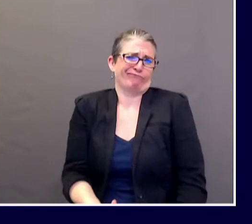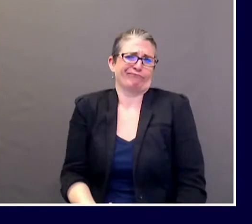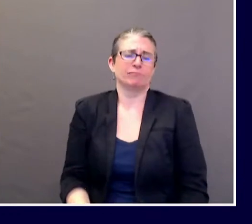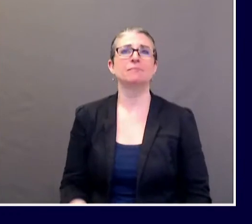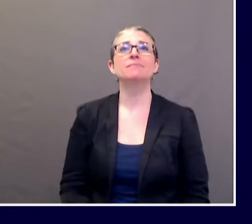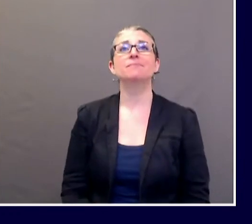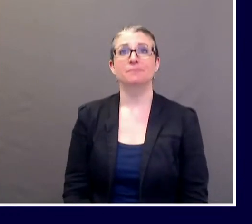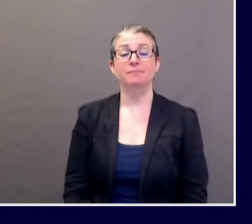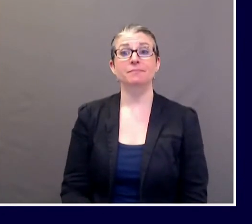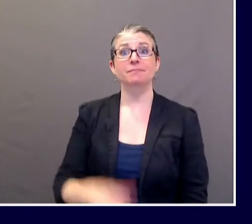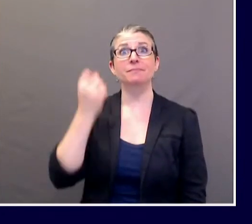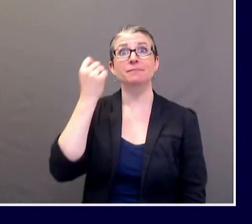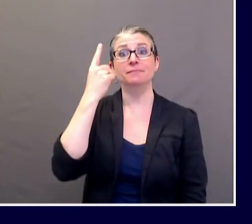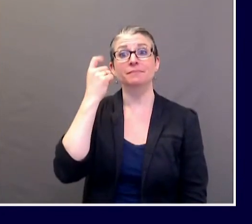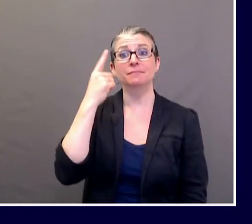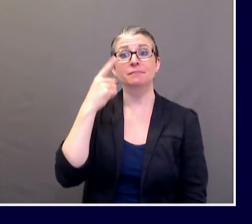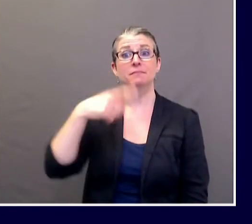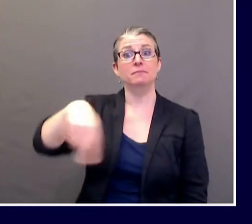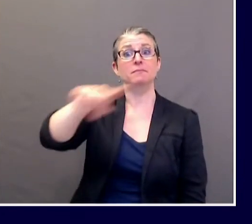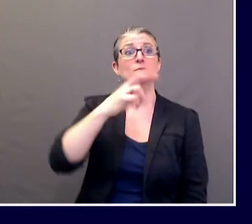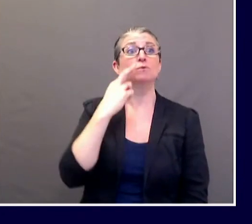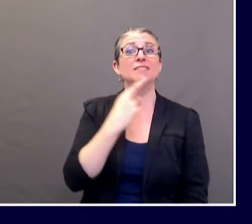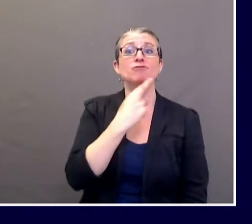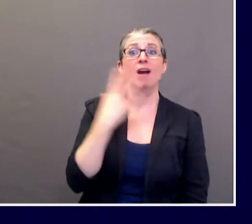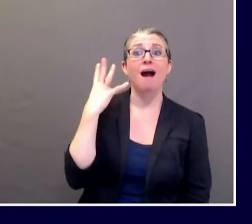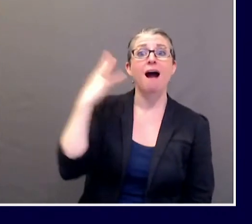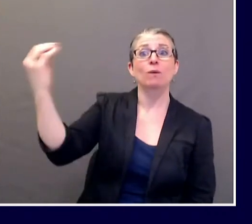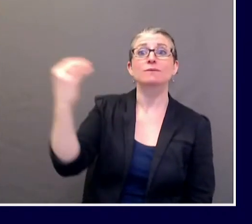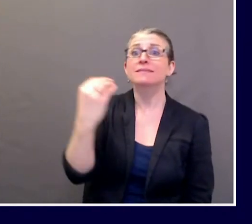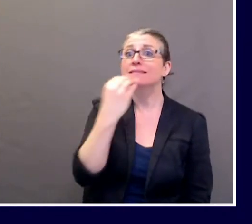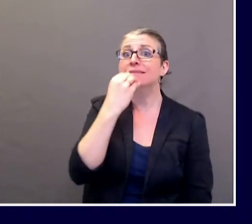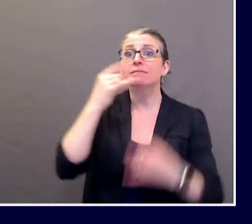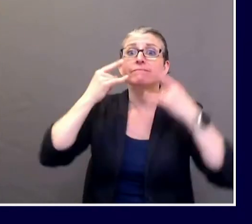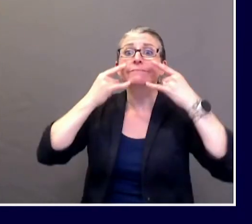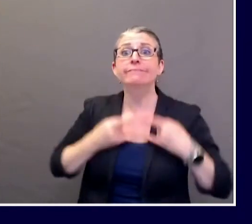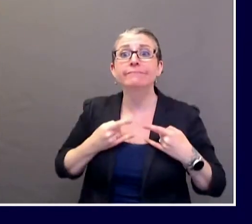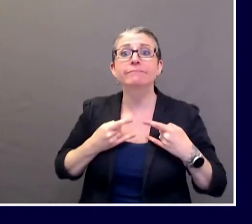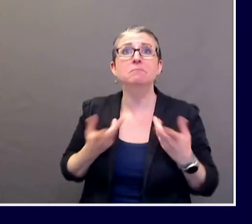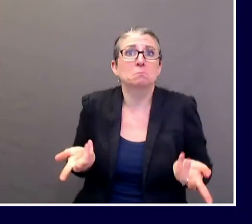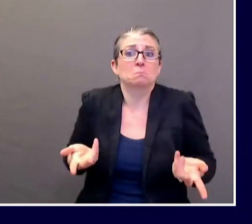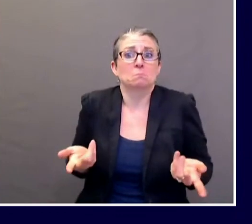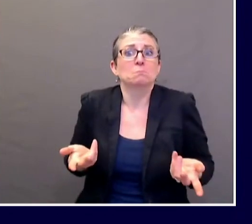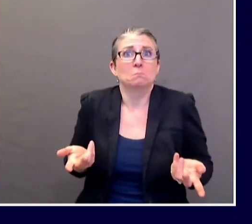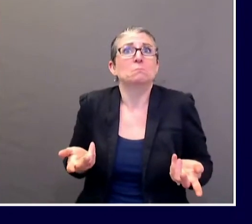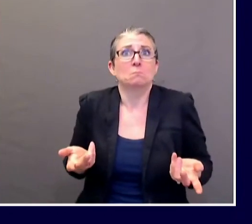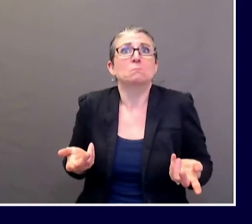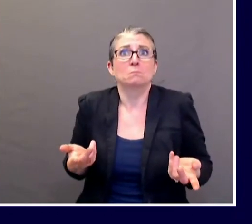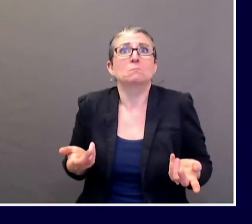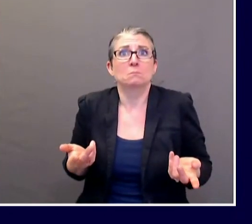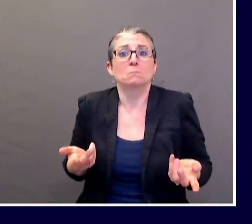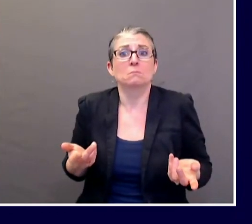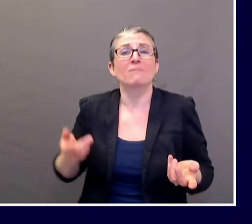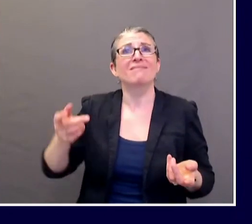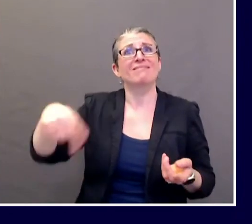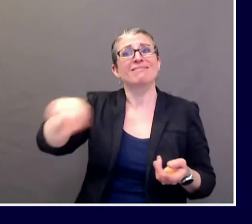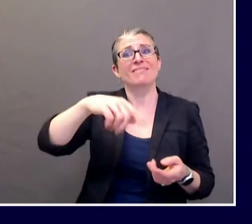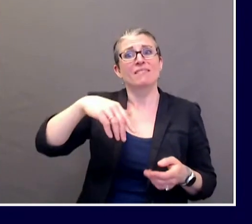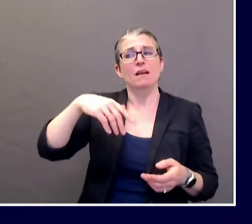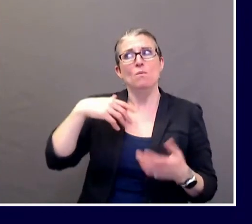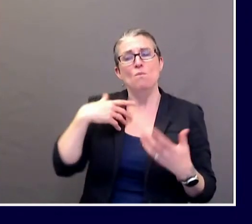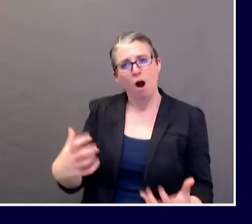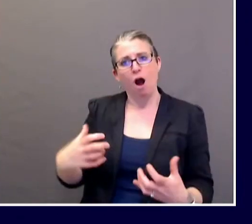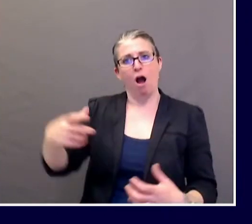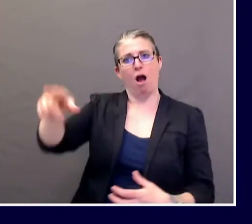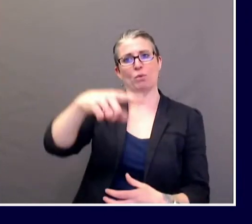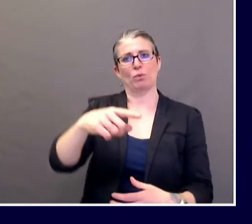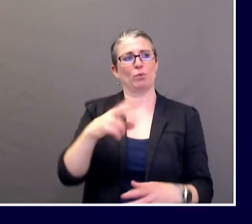that a lot of us have planned from an indoor setting to an outdoor one. Thank you. Mm-hmm. Let me turn it over to